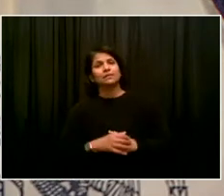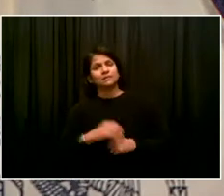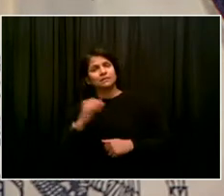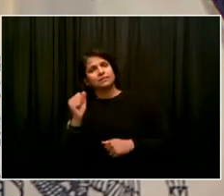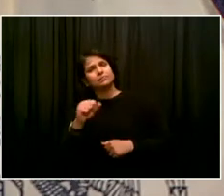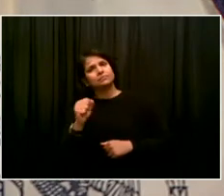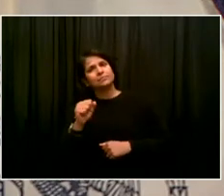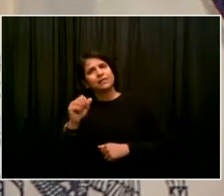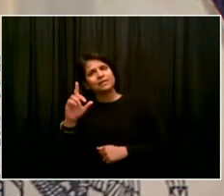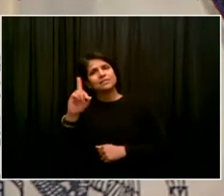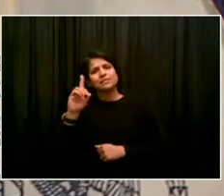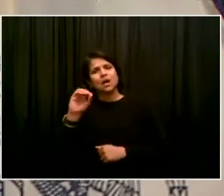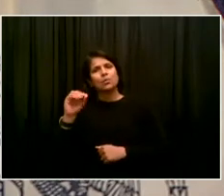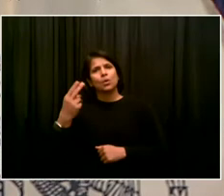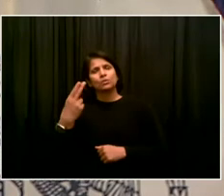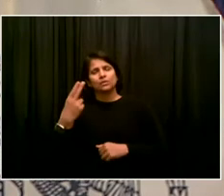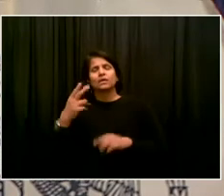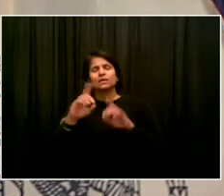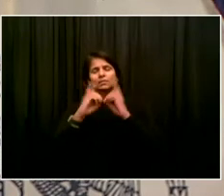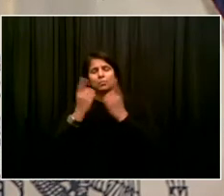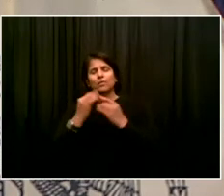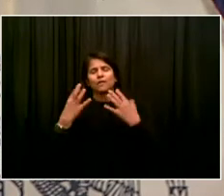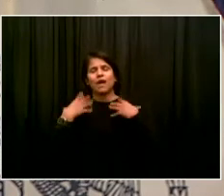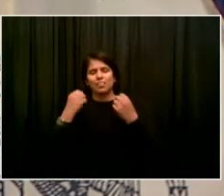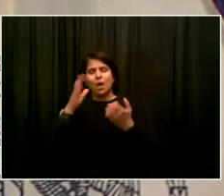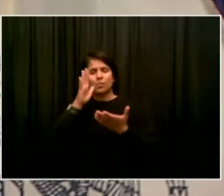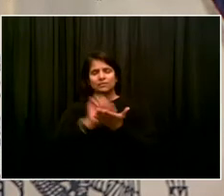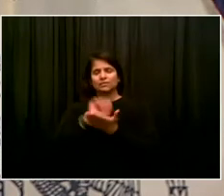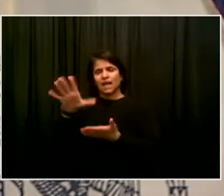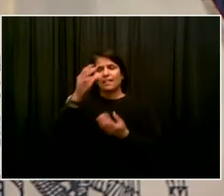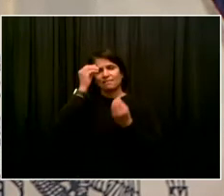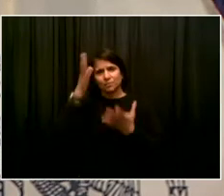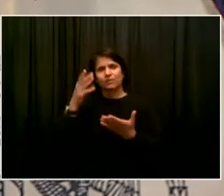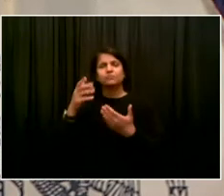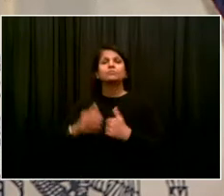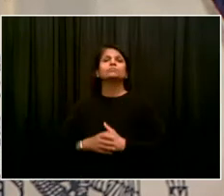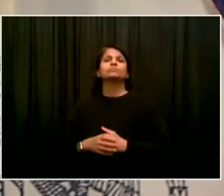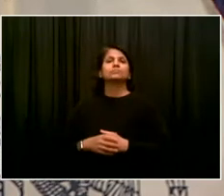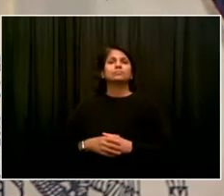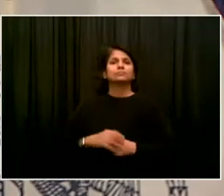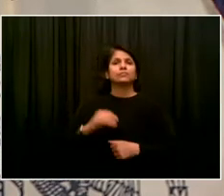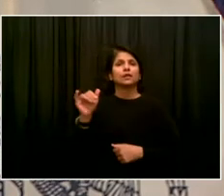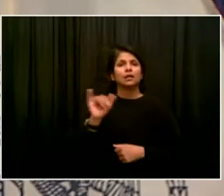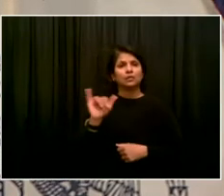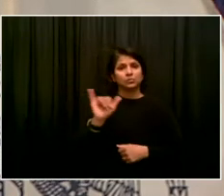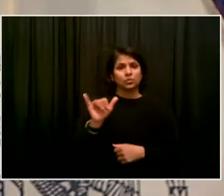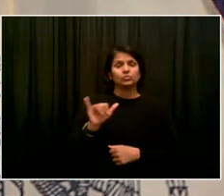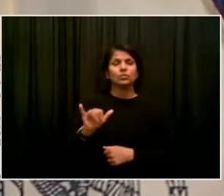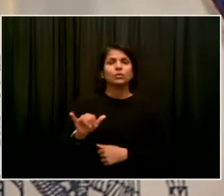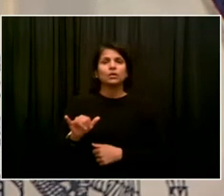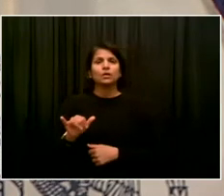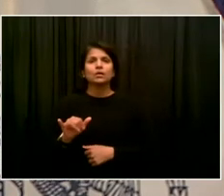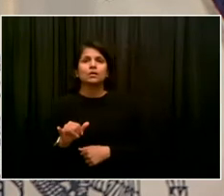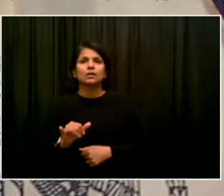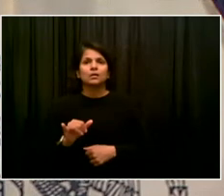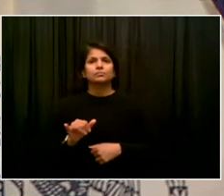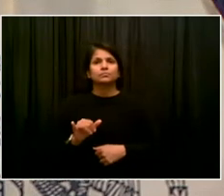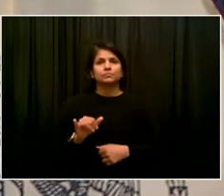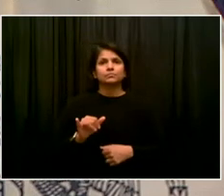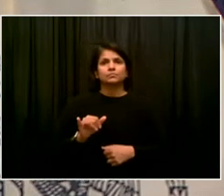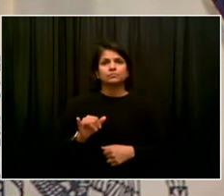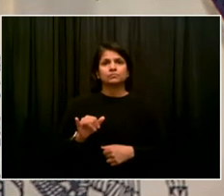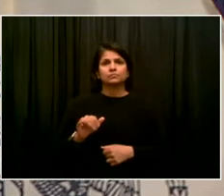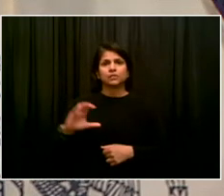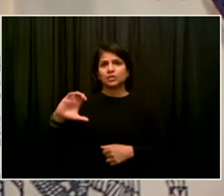Julia. Thanks so much. And then for yourself and for the chancellor, how much is